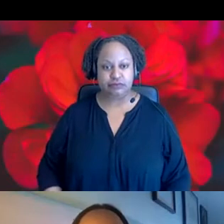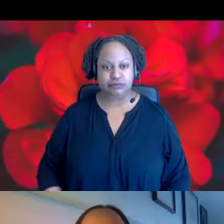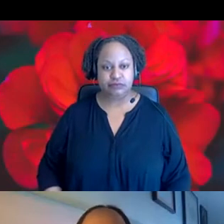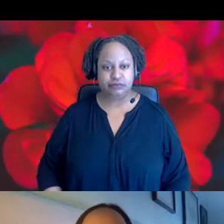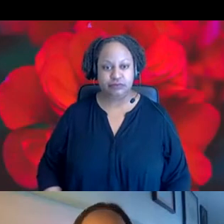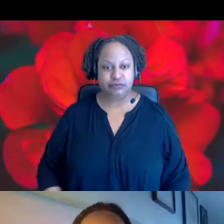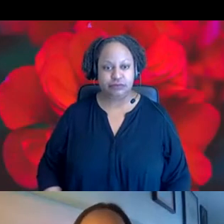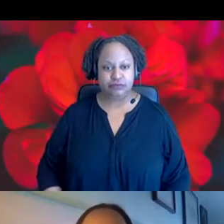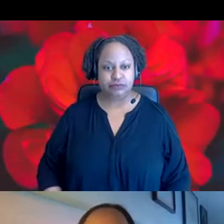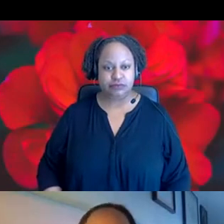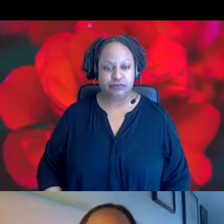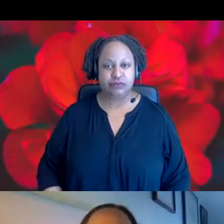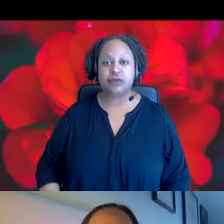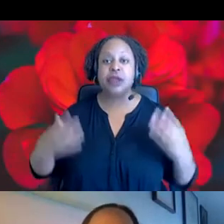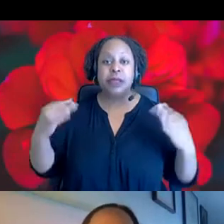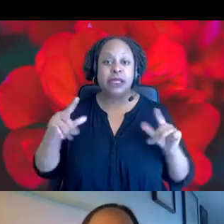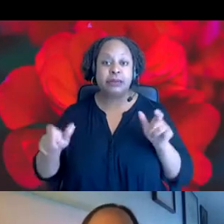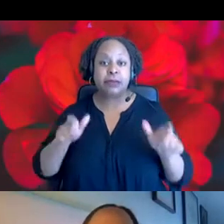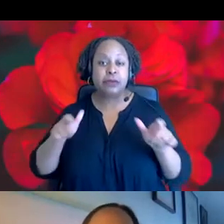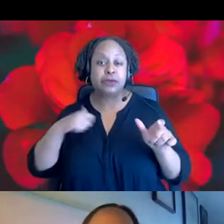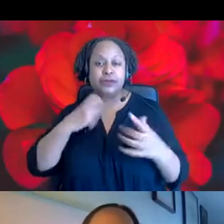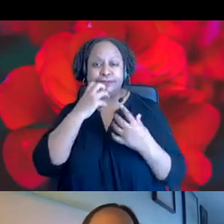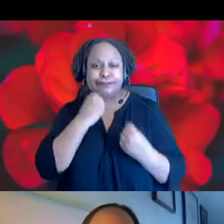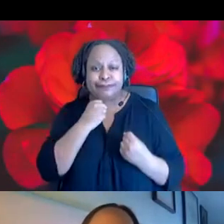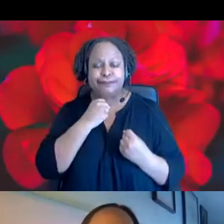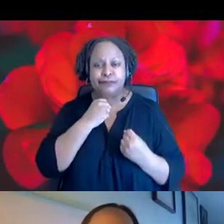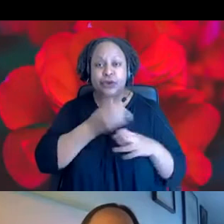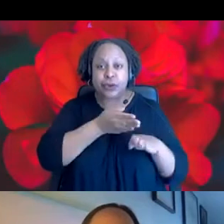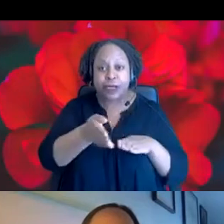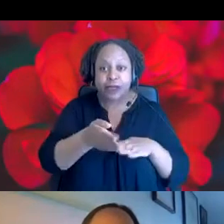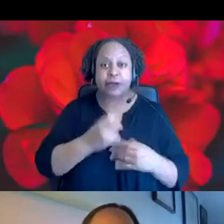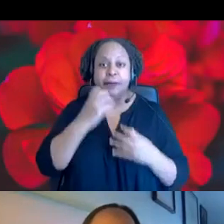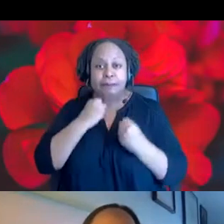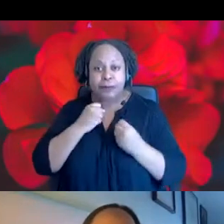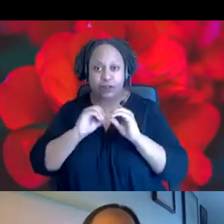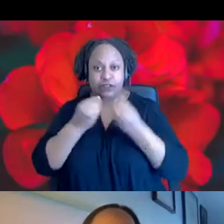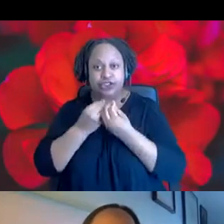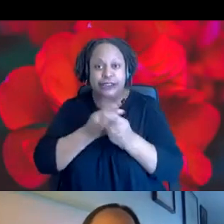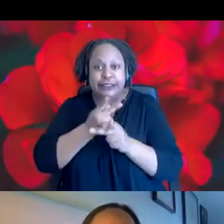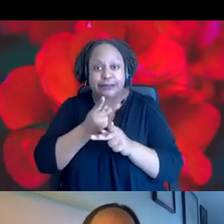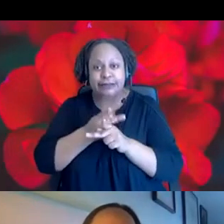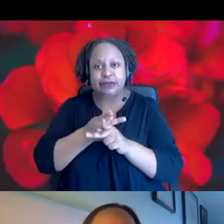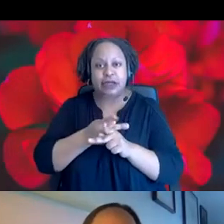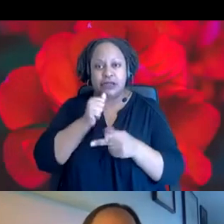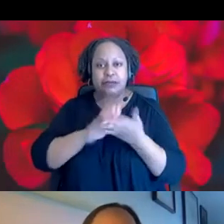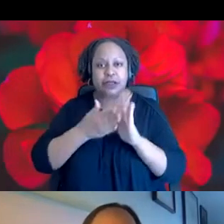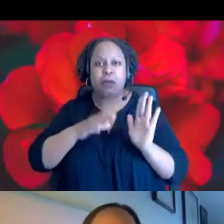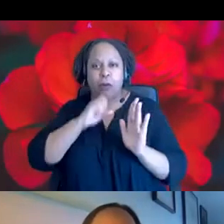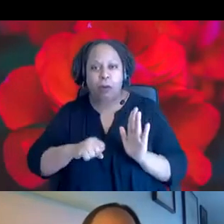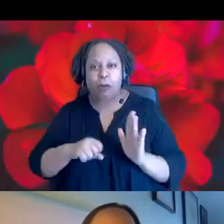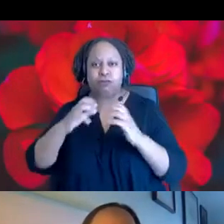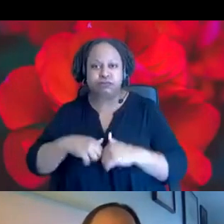preserve their careers, preserve their organizations, and to not, become dinosaurs, become extinct in this